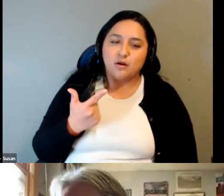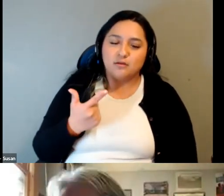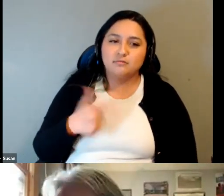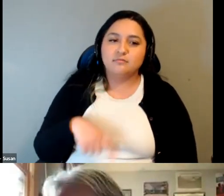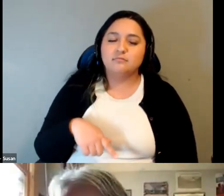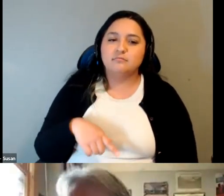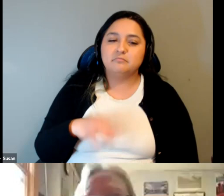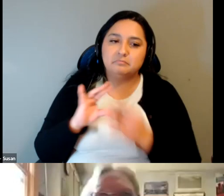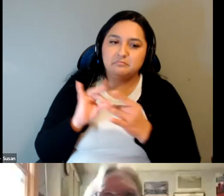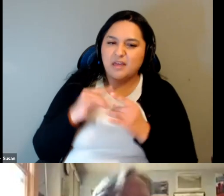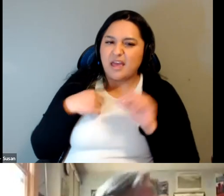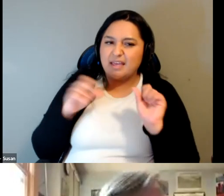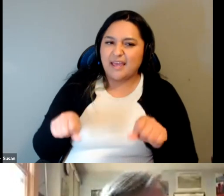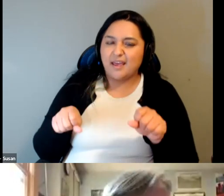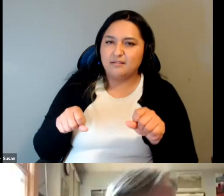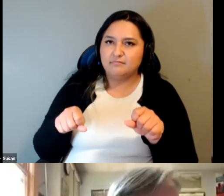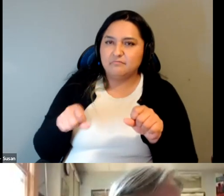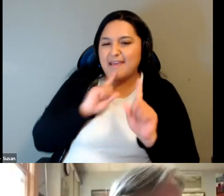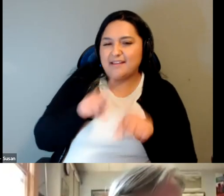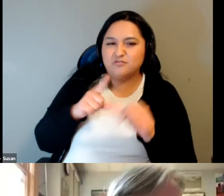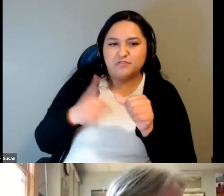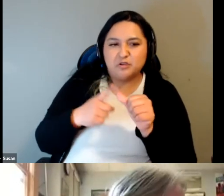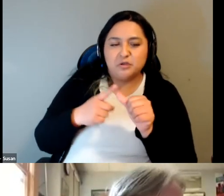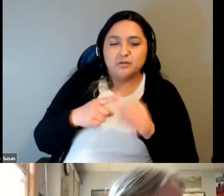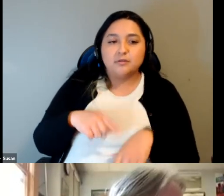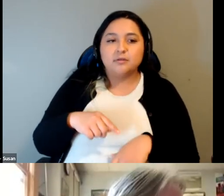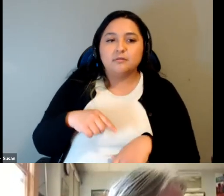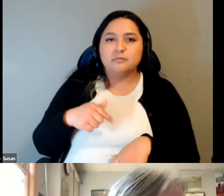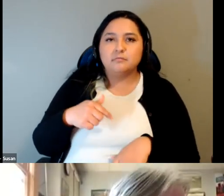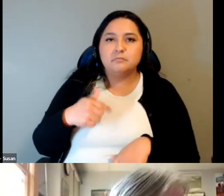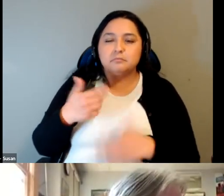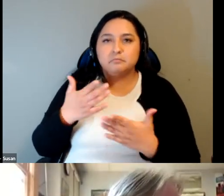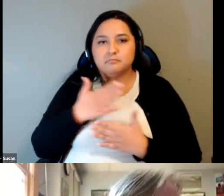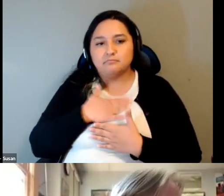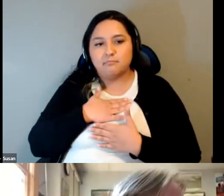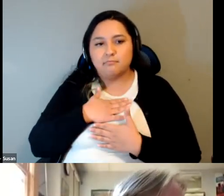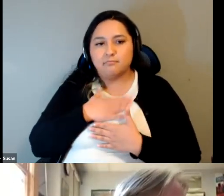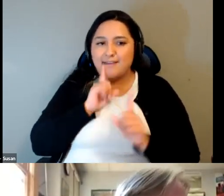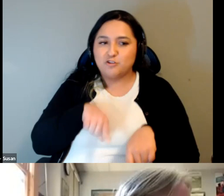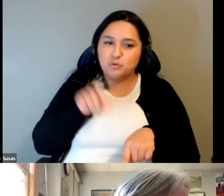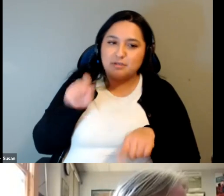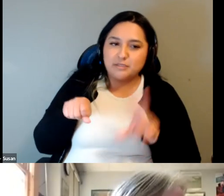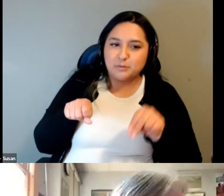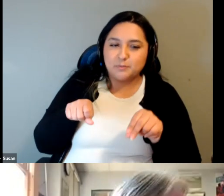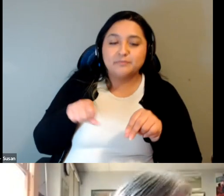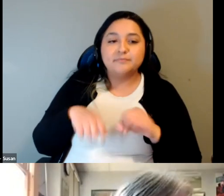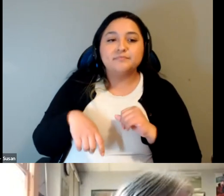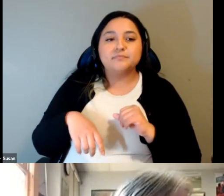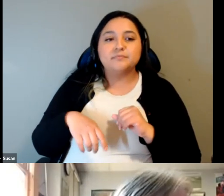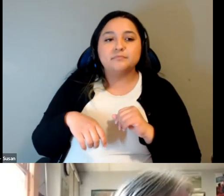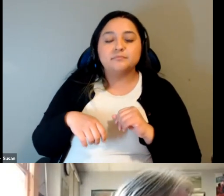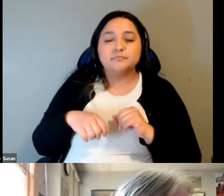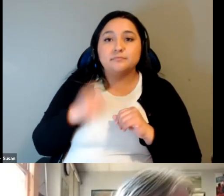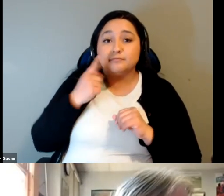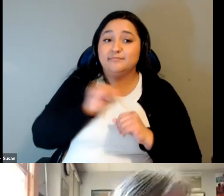that there's a, I have to say, I kind of will take a kind of a yes and no approach to this, which is that speaking as a